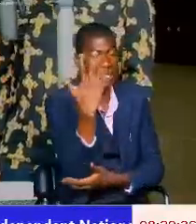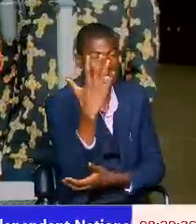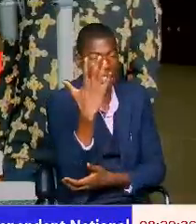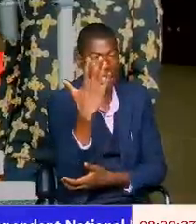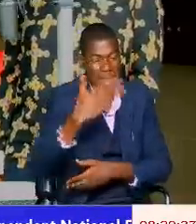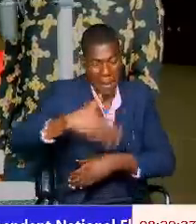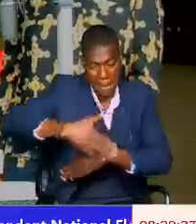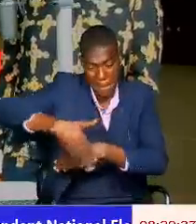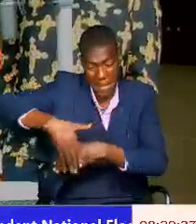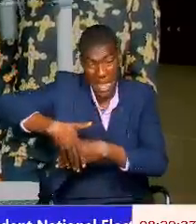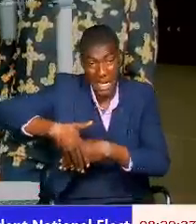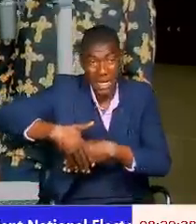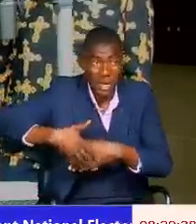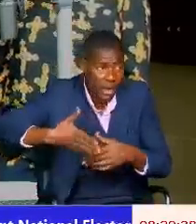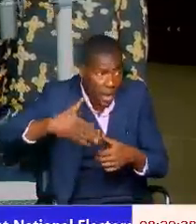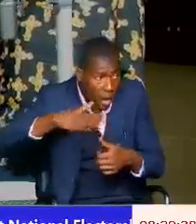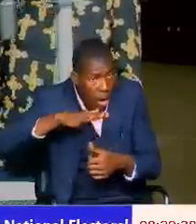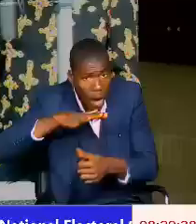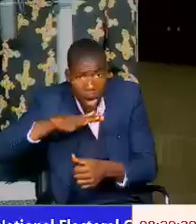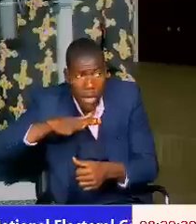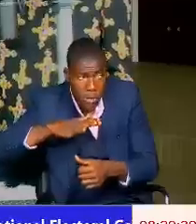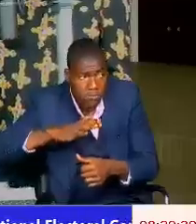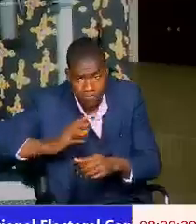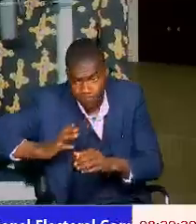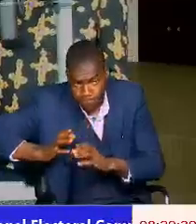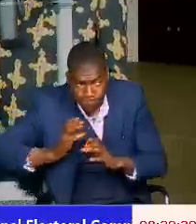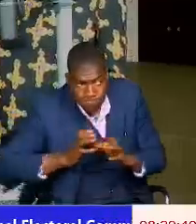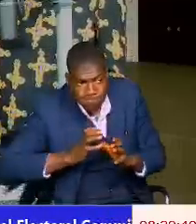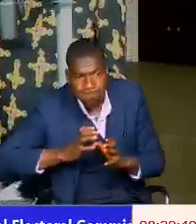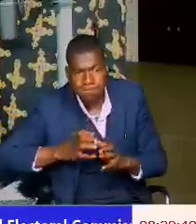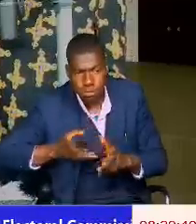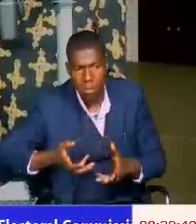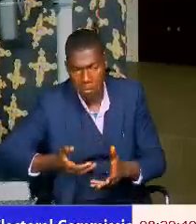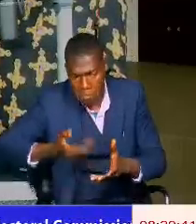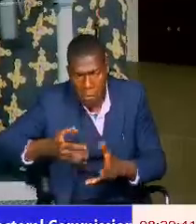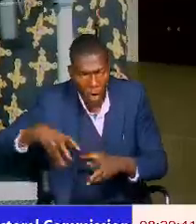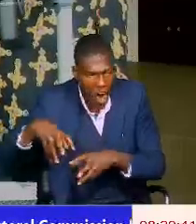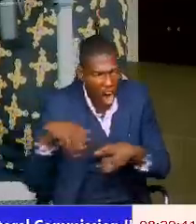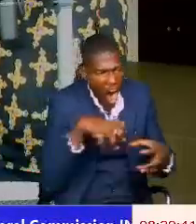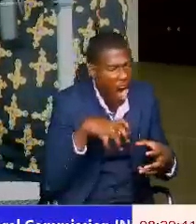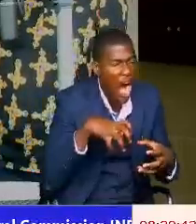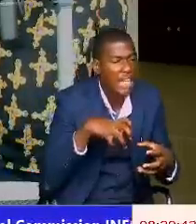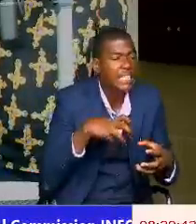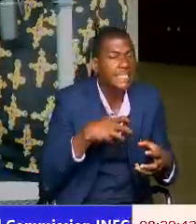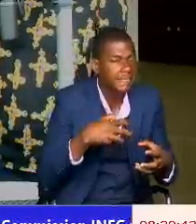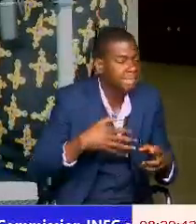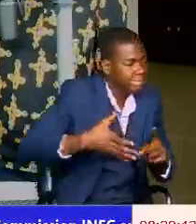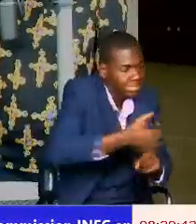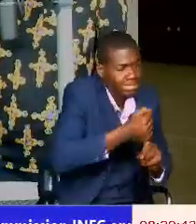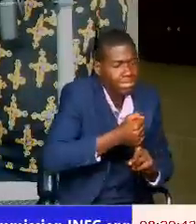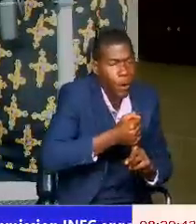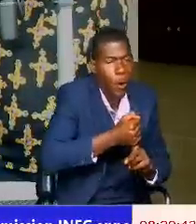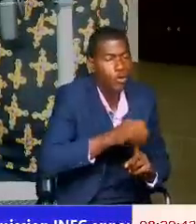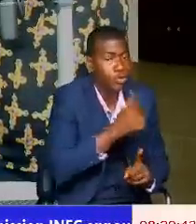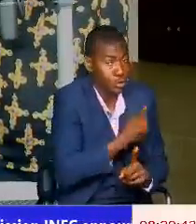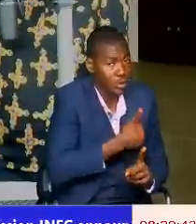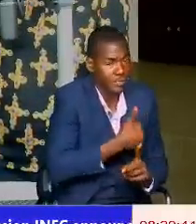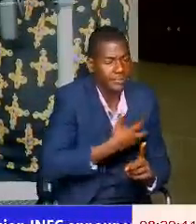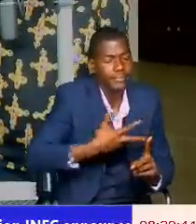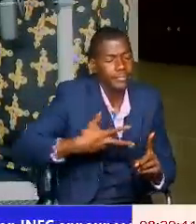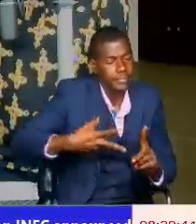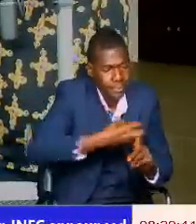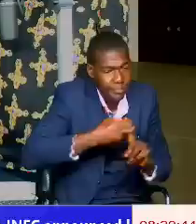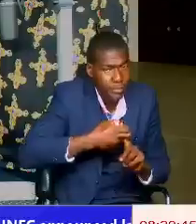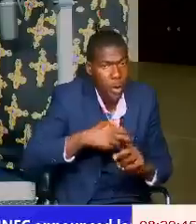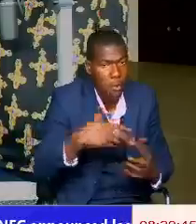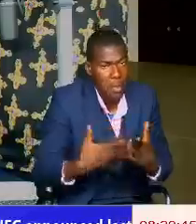make themselves comfortable where you can intimidate people quietly. Now with this money